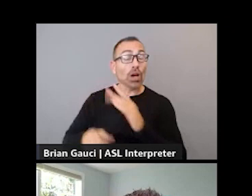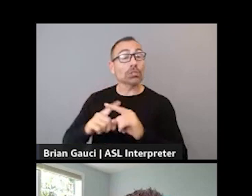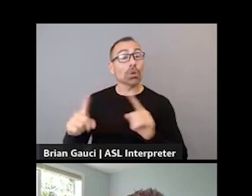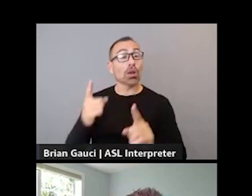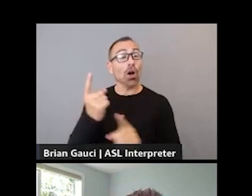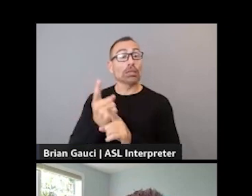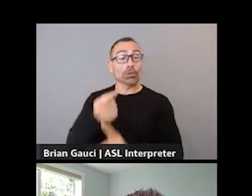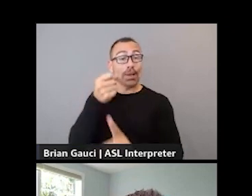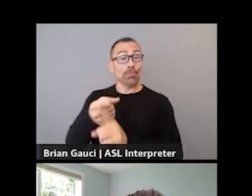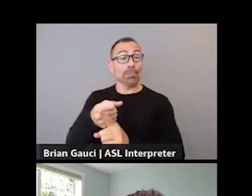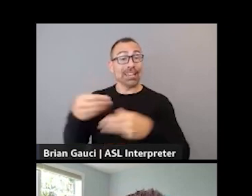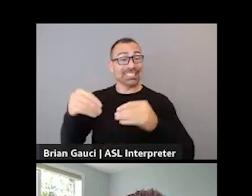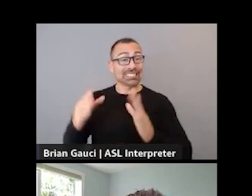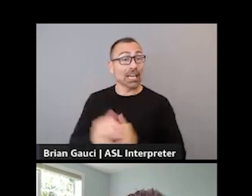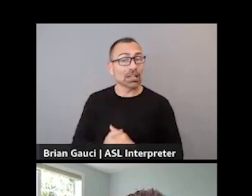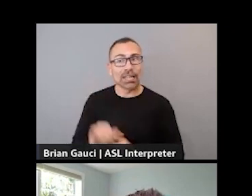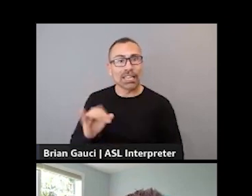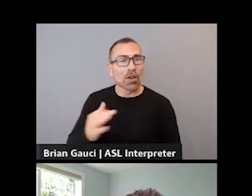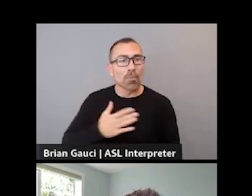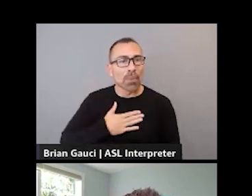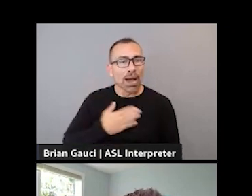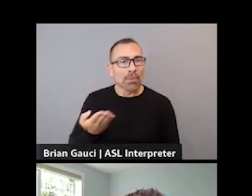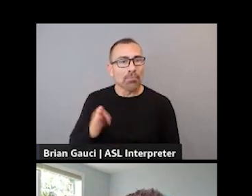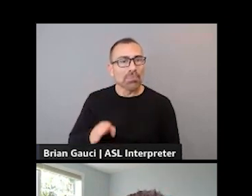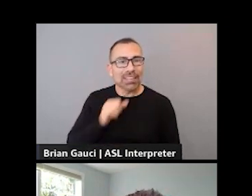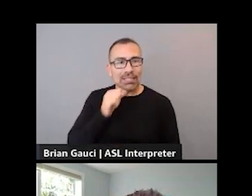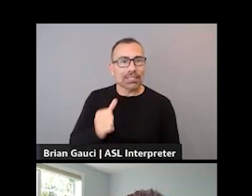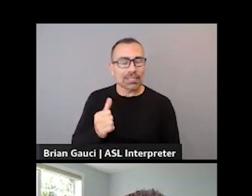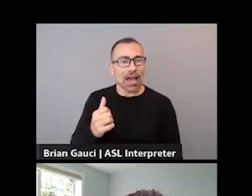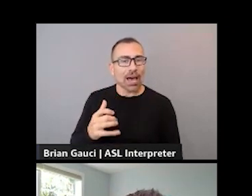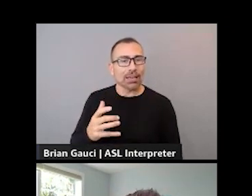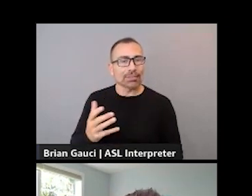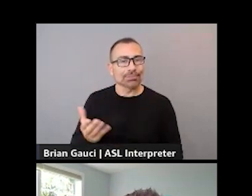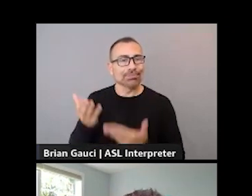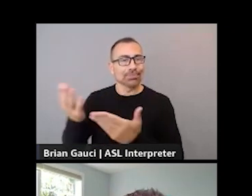if my bid doesn't come in early enough and you accept